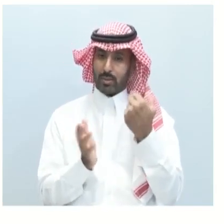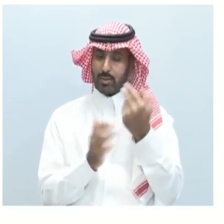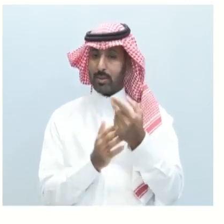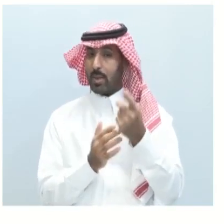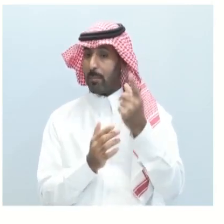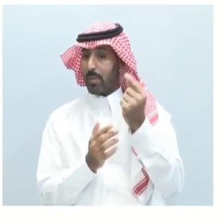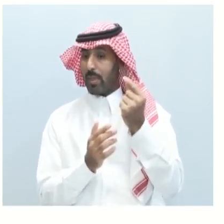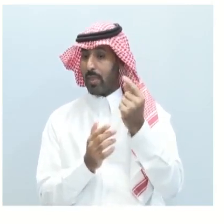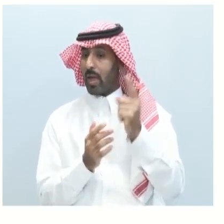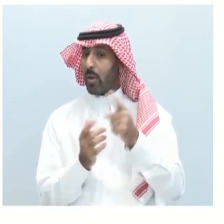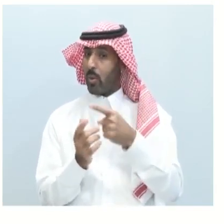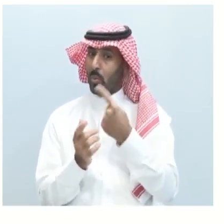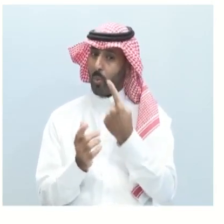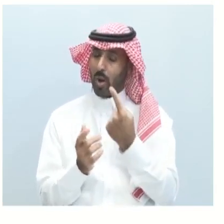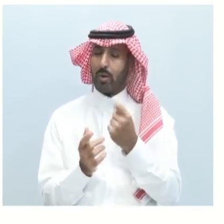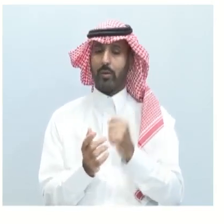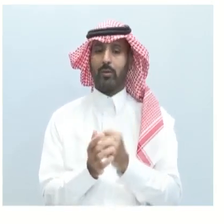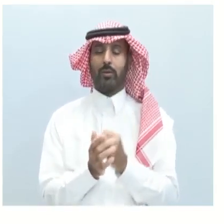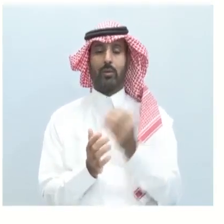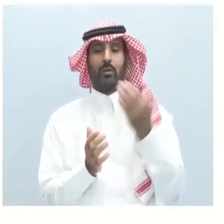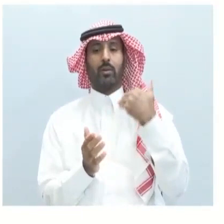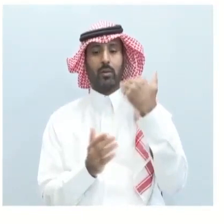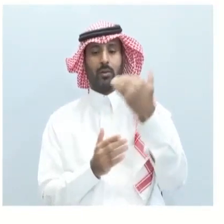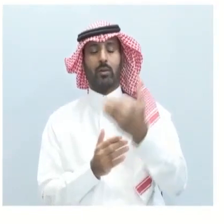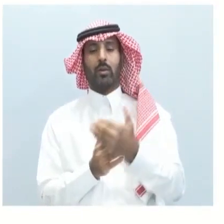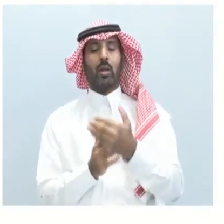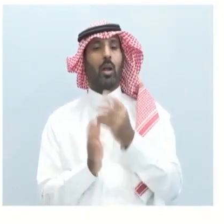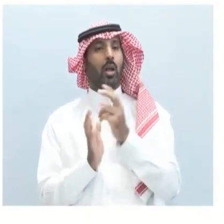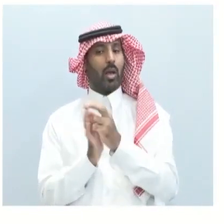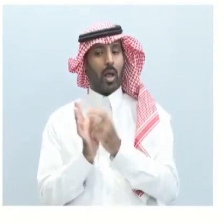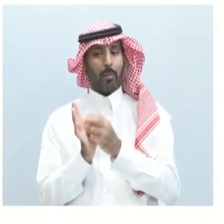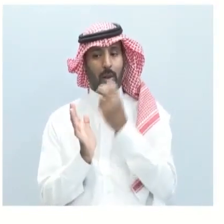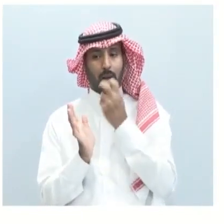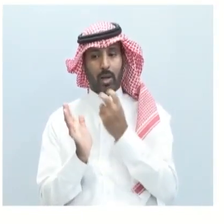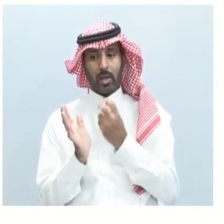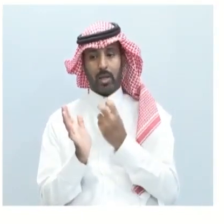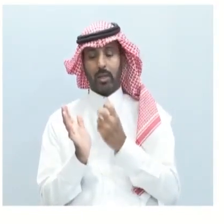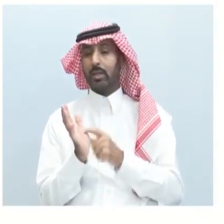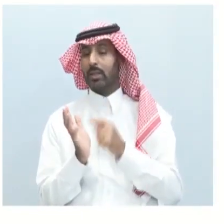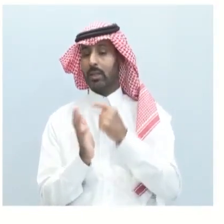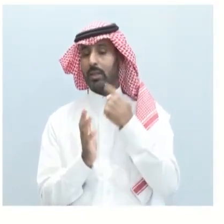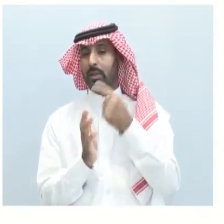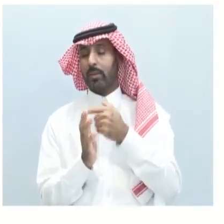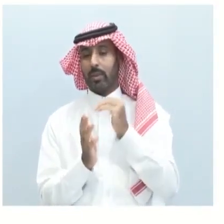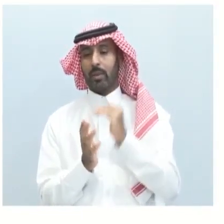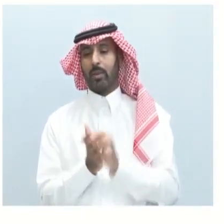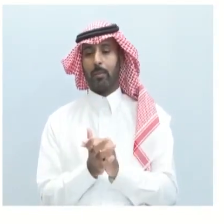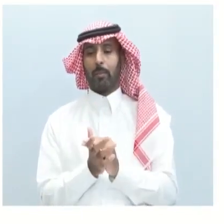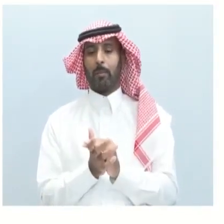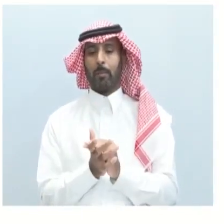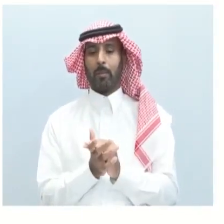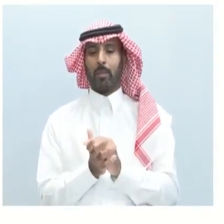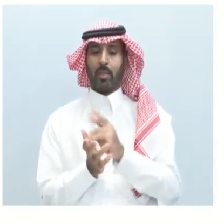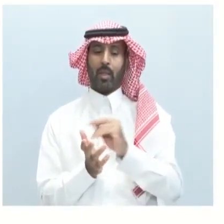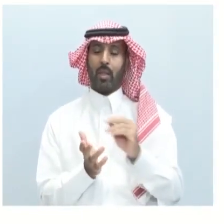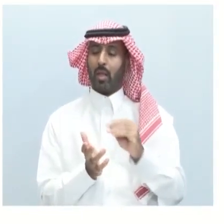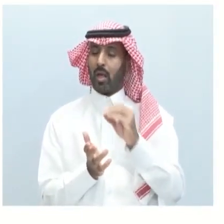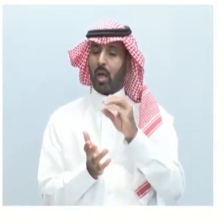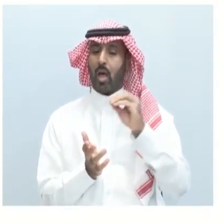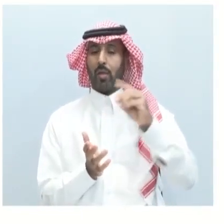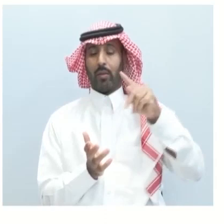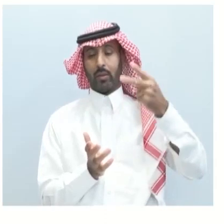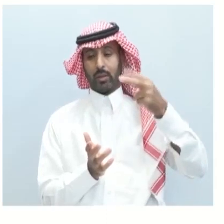your memory. We have the grammar lesson. We talked about others and